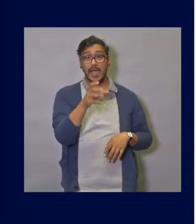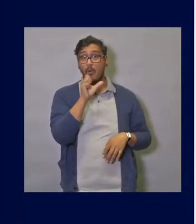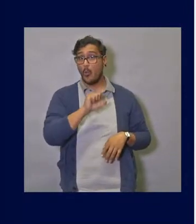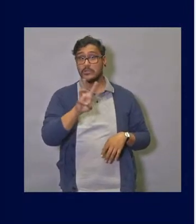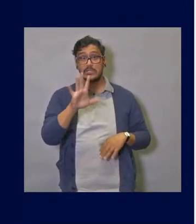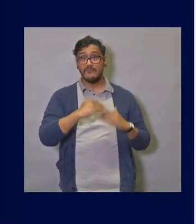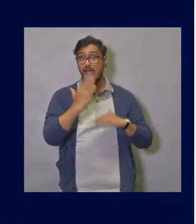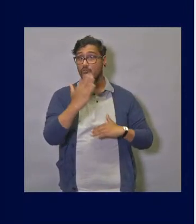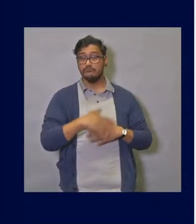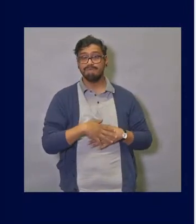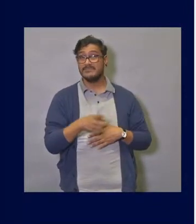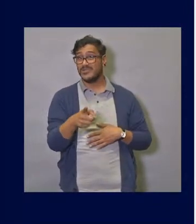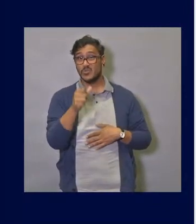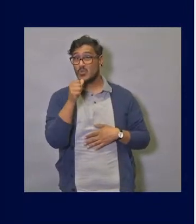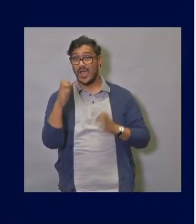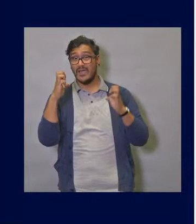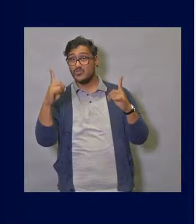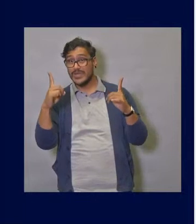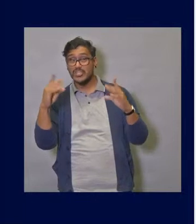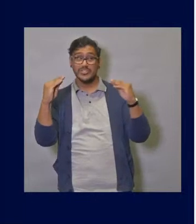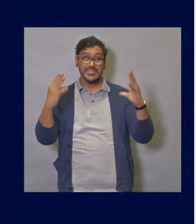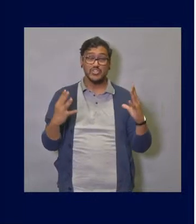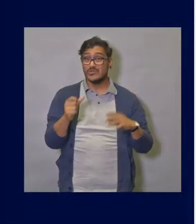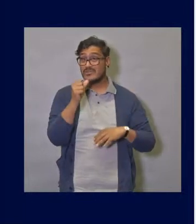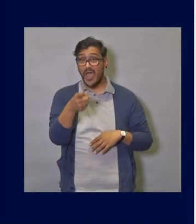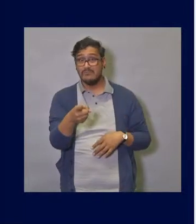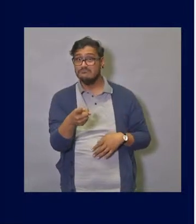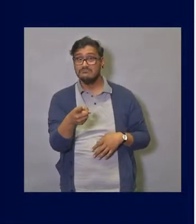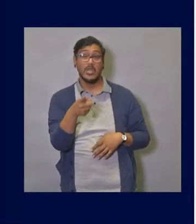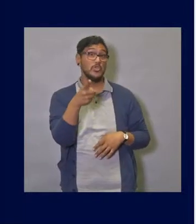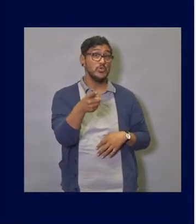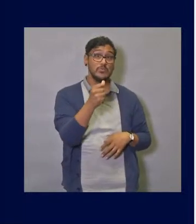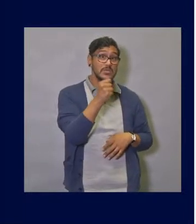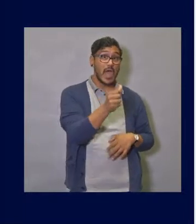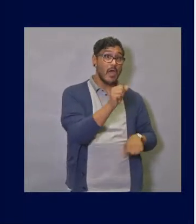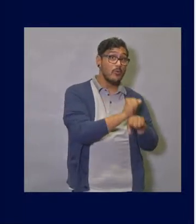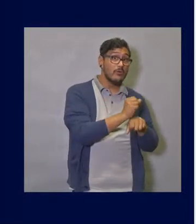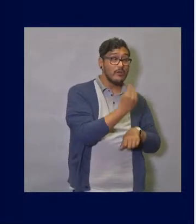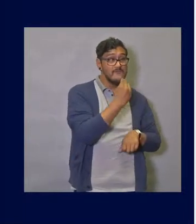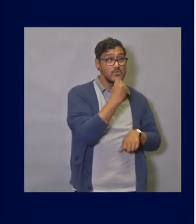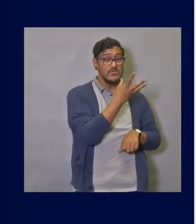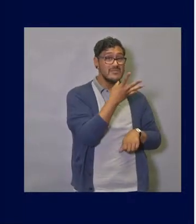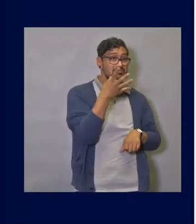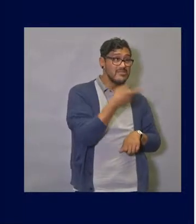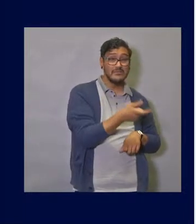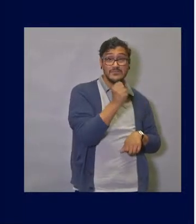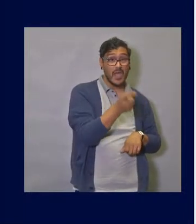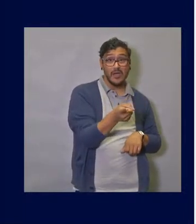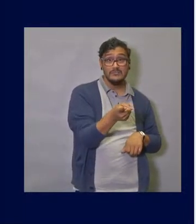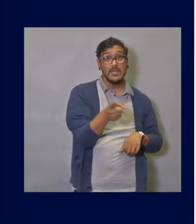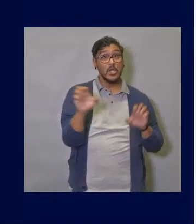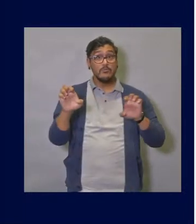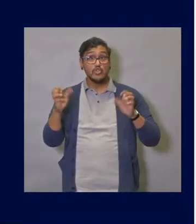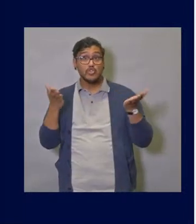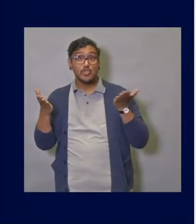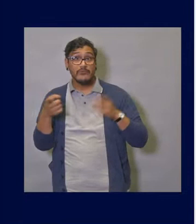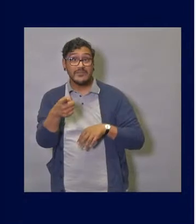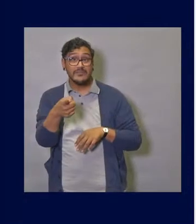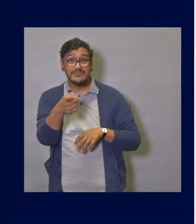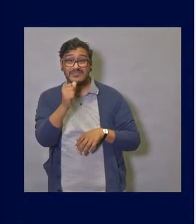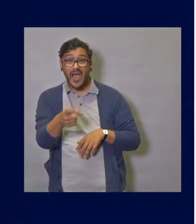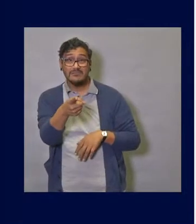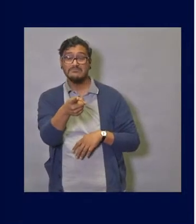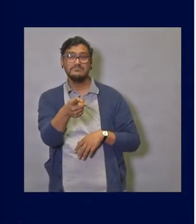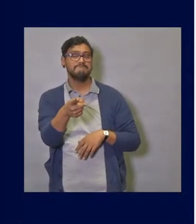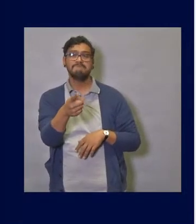not an education and childcare worker, a food and agricultural worker, an emergency services worker, please do